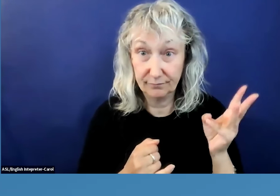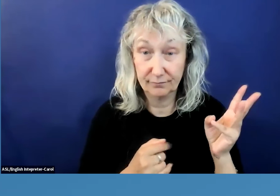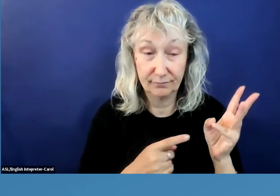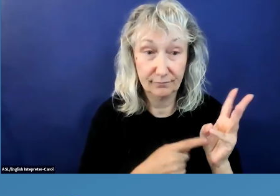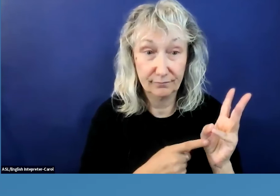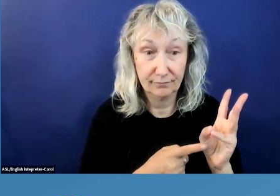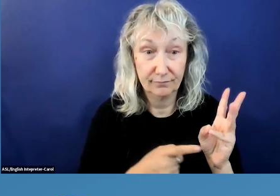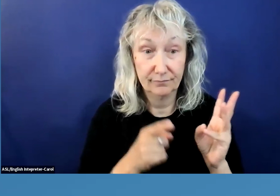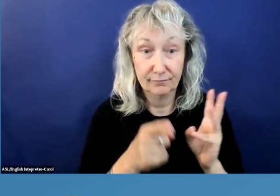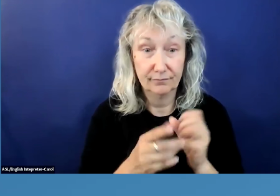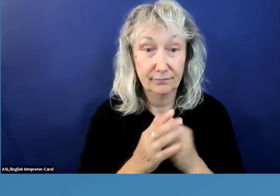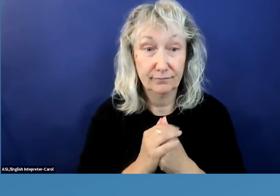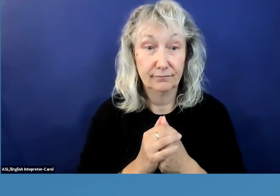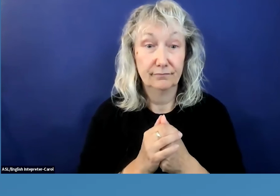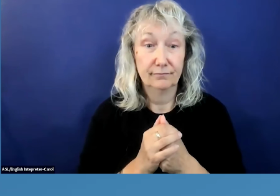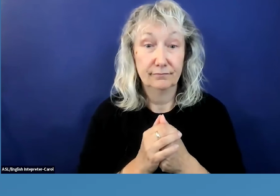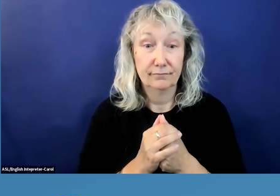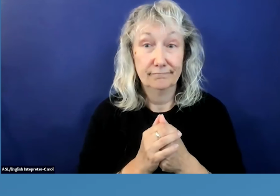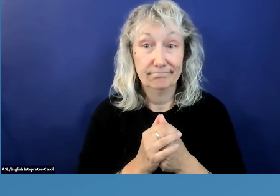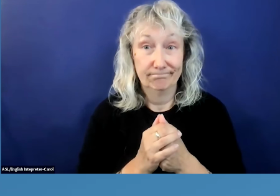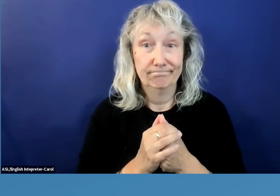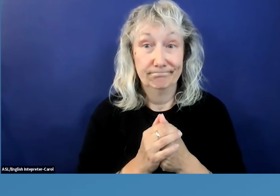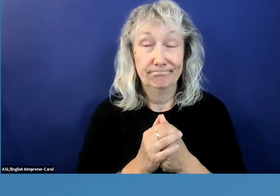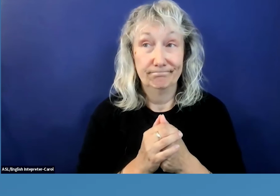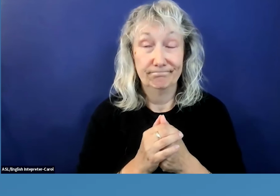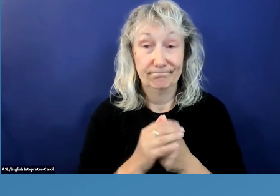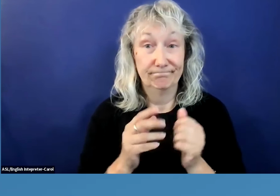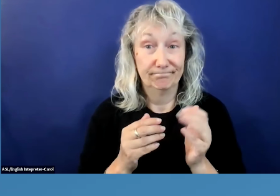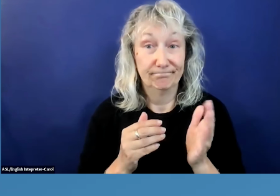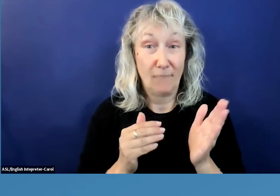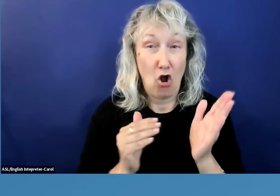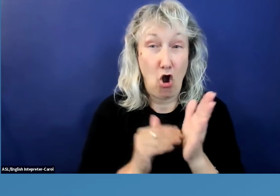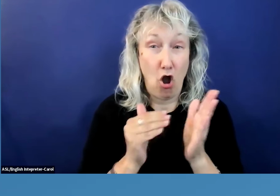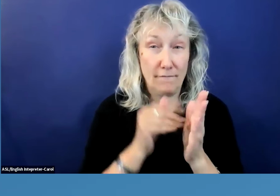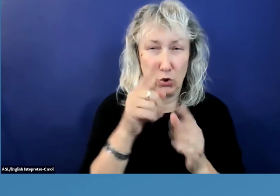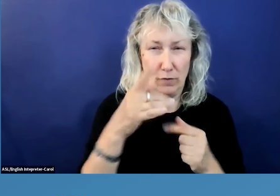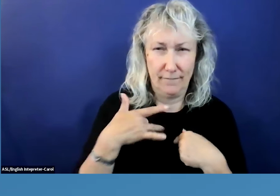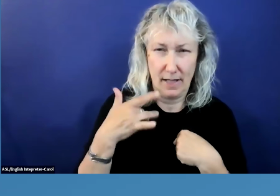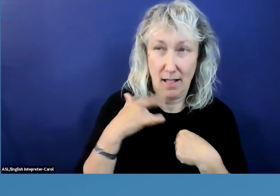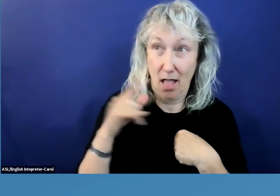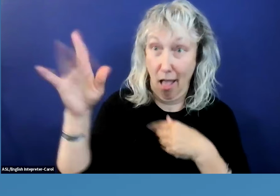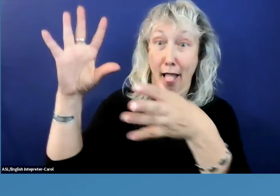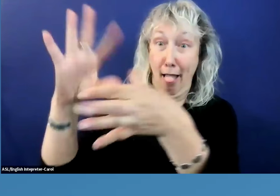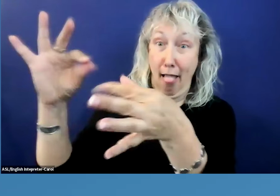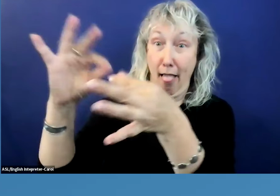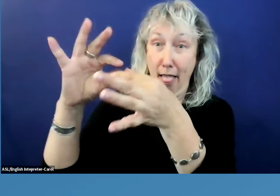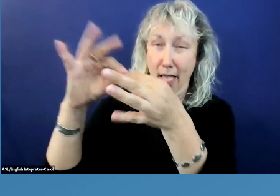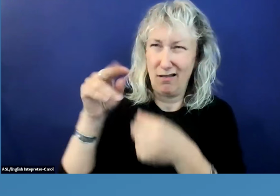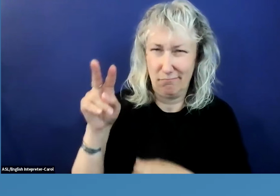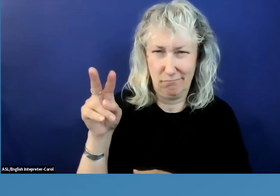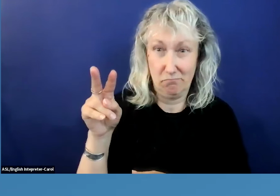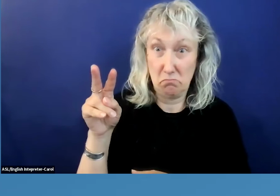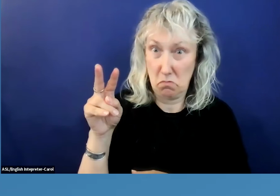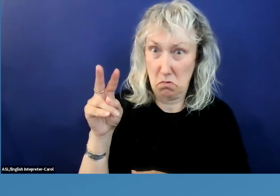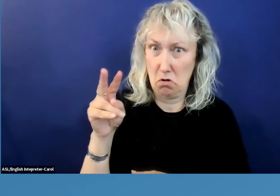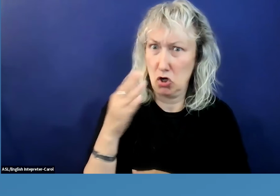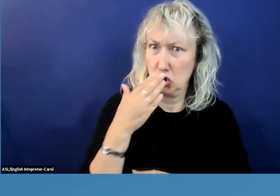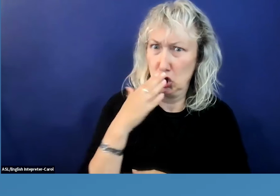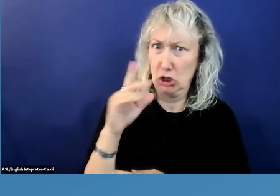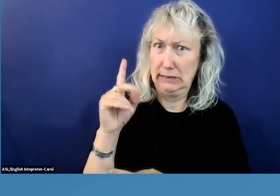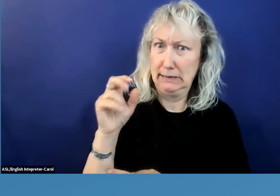oftentimes we can spot a scam because it sounds too good to be true. Remember that if it sounds too good to be true,